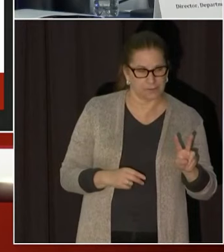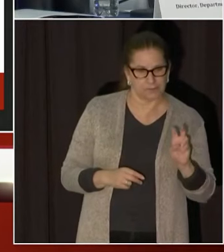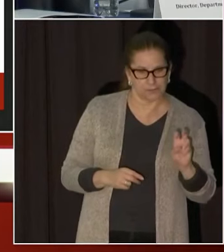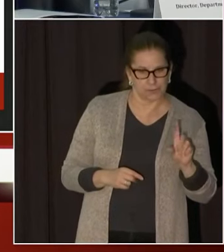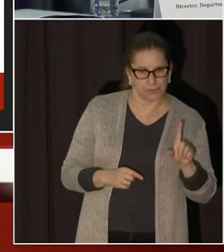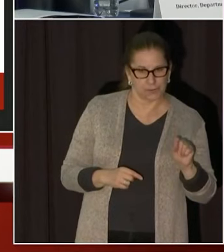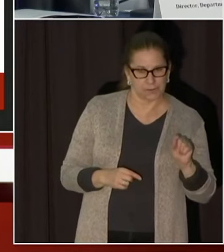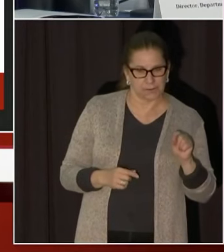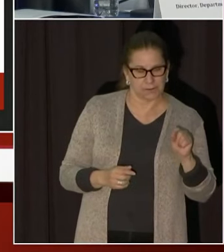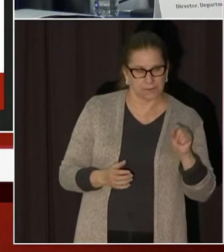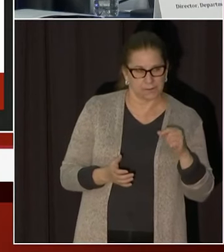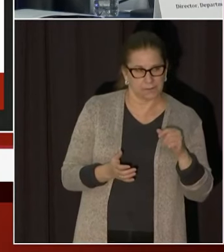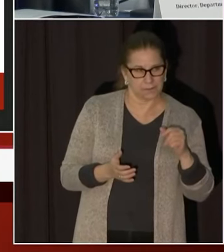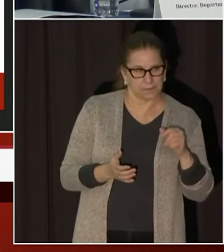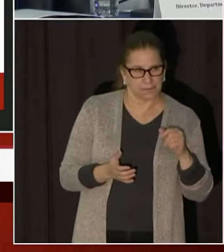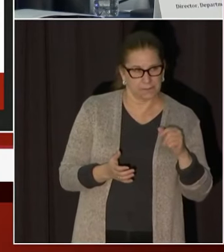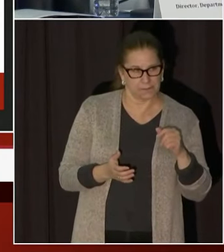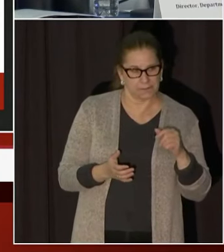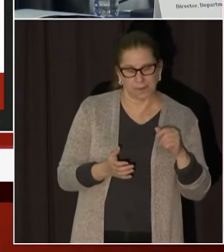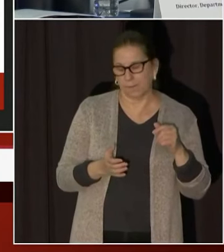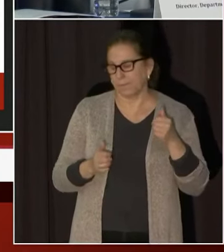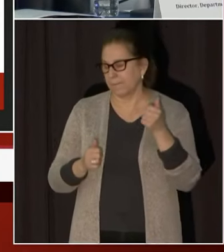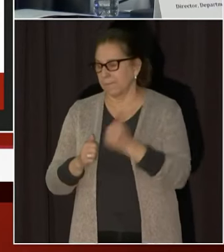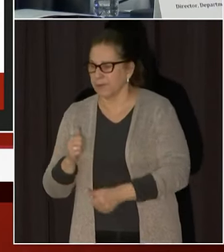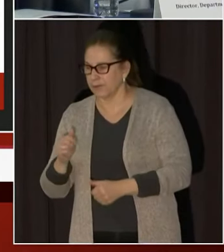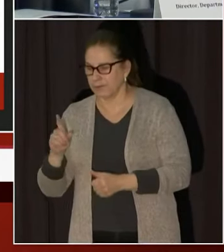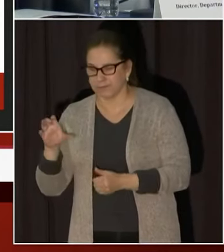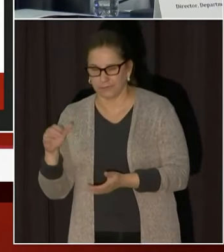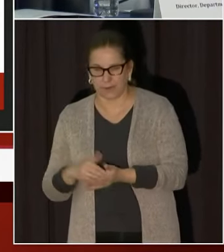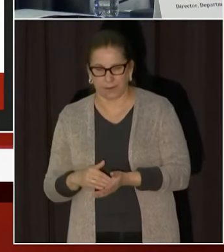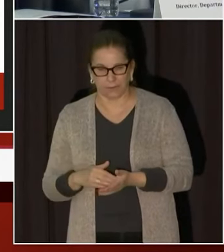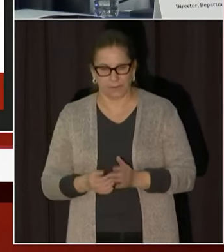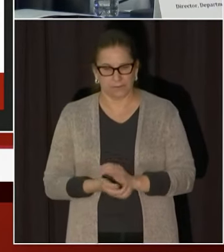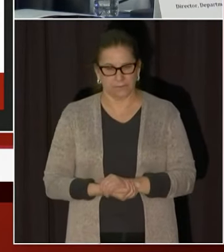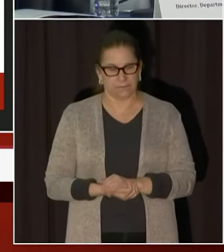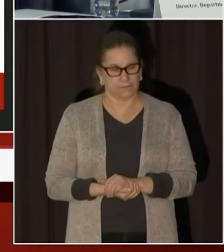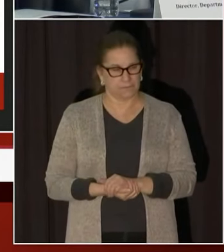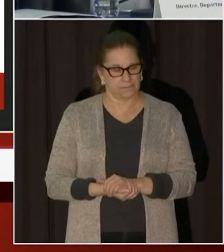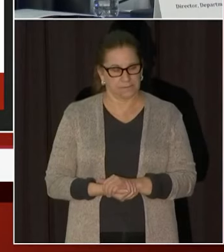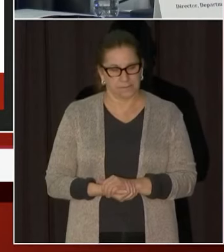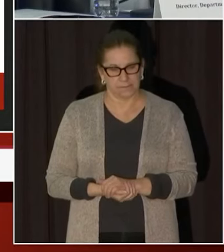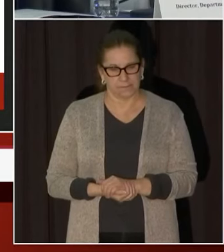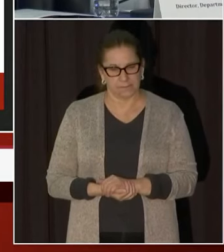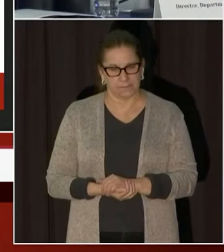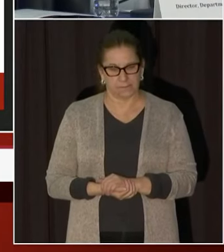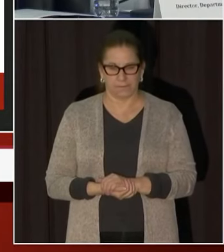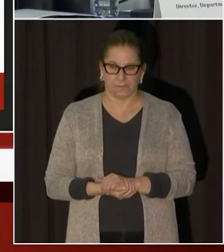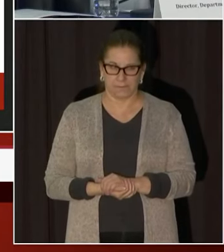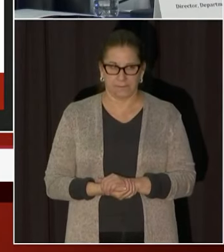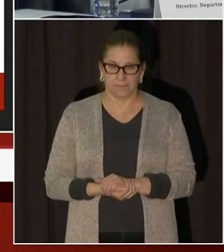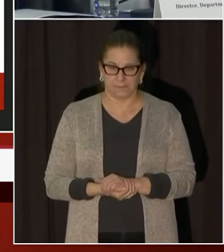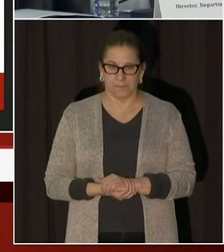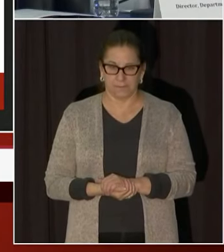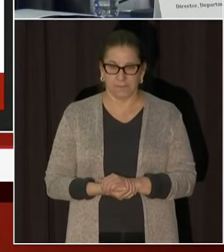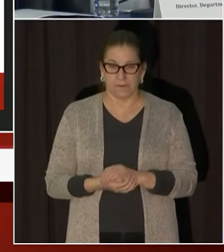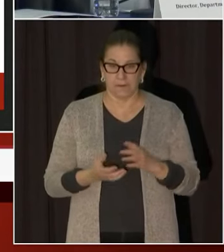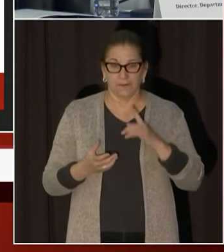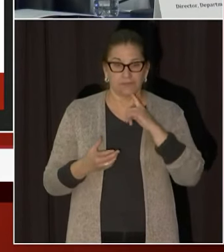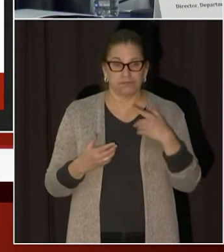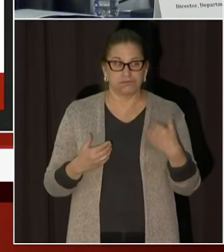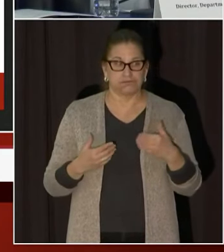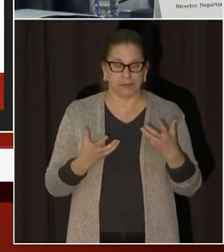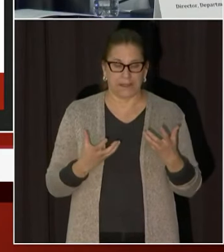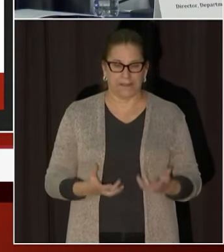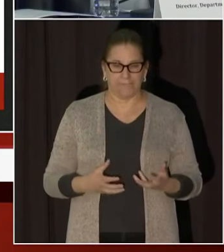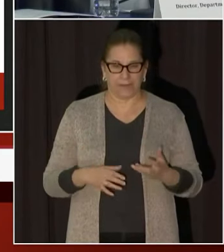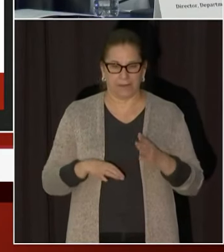African American and black communities are stark in our city, and have raised, again, some of the things that